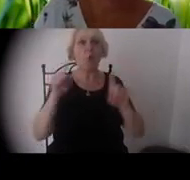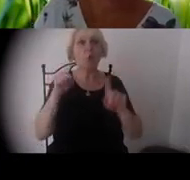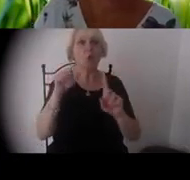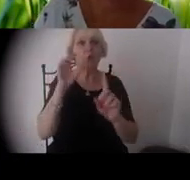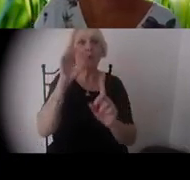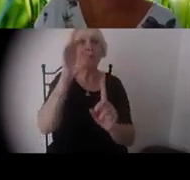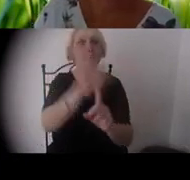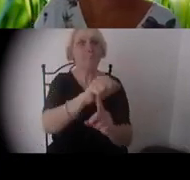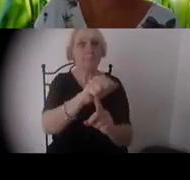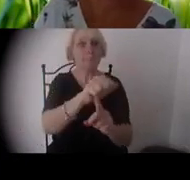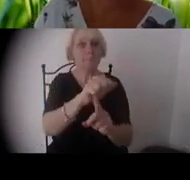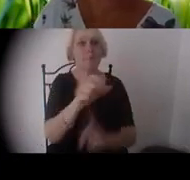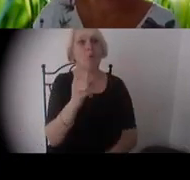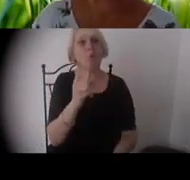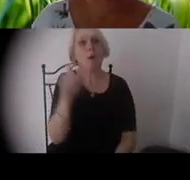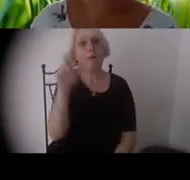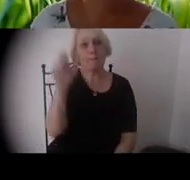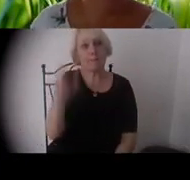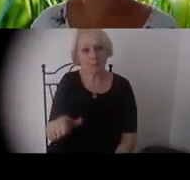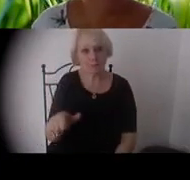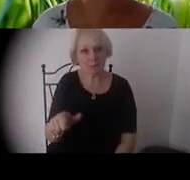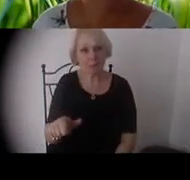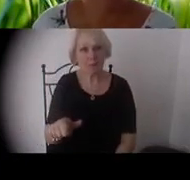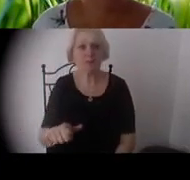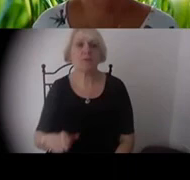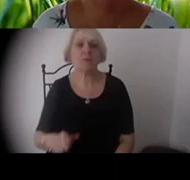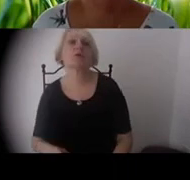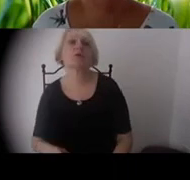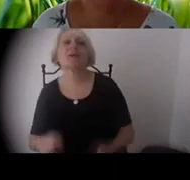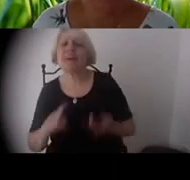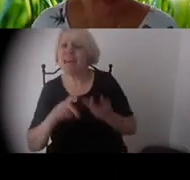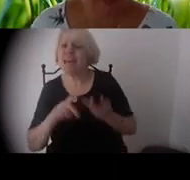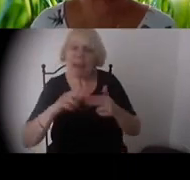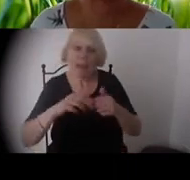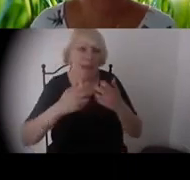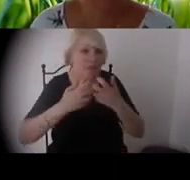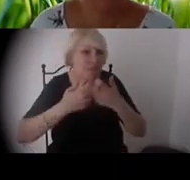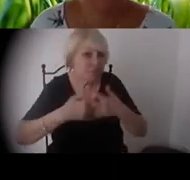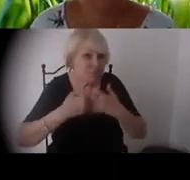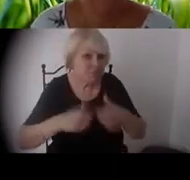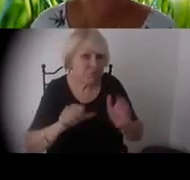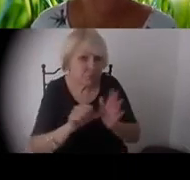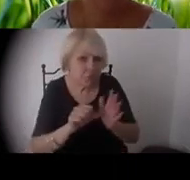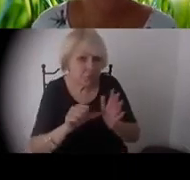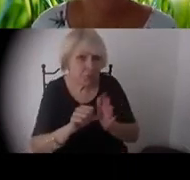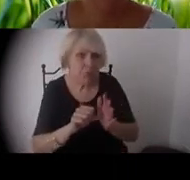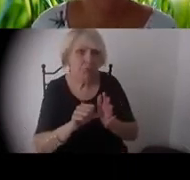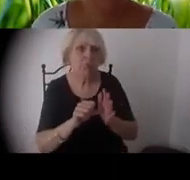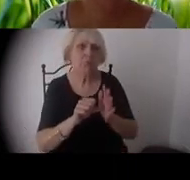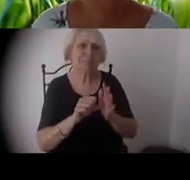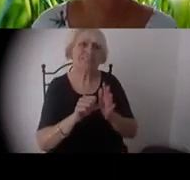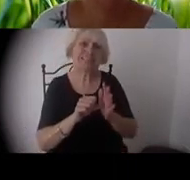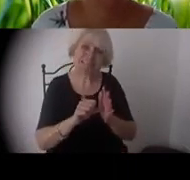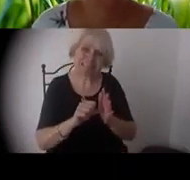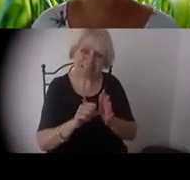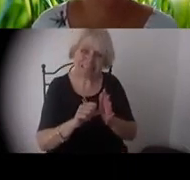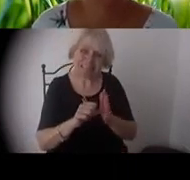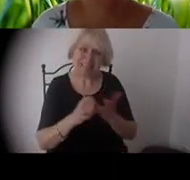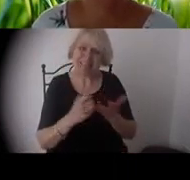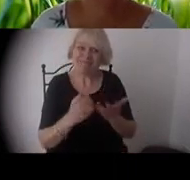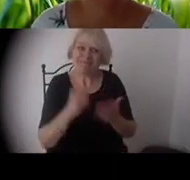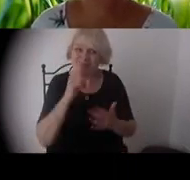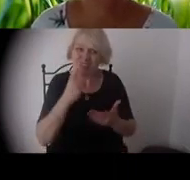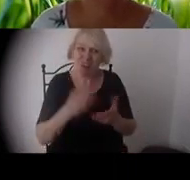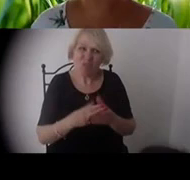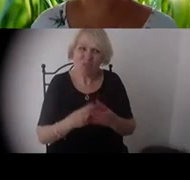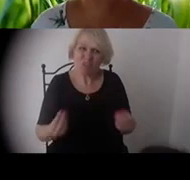So I think we've gone through everything. If there are any technical issues, I'm afraid it's really difficult to resolve those